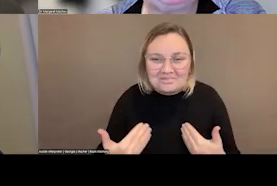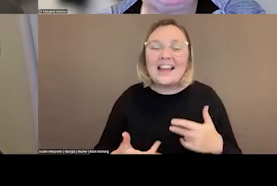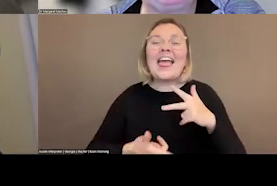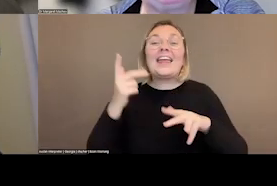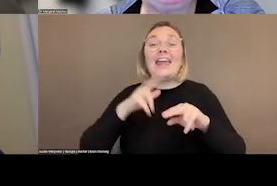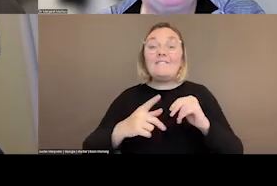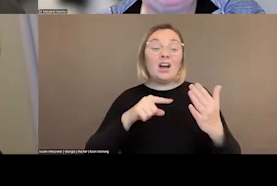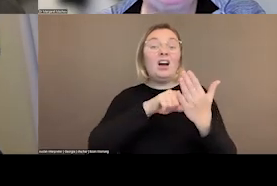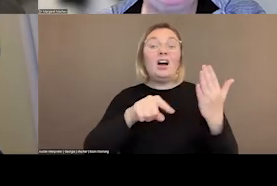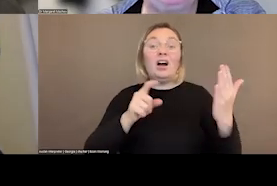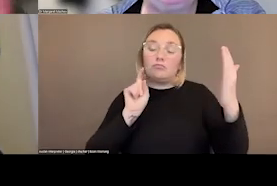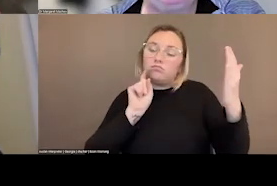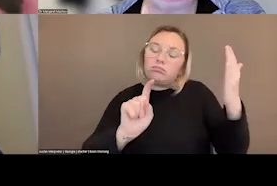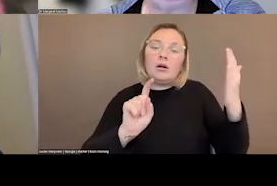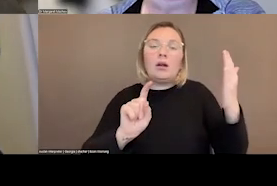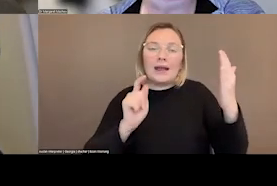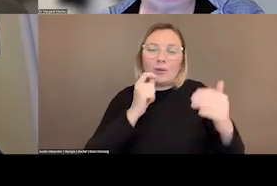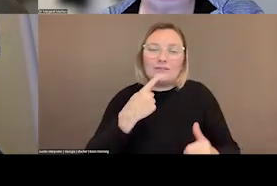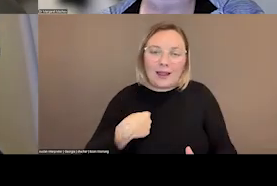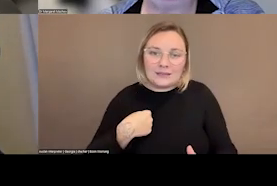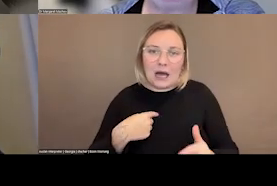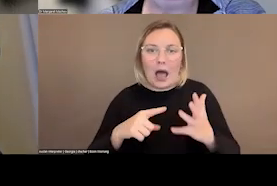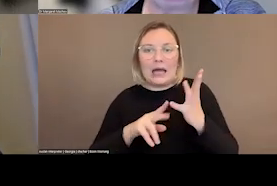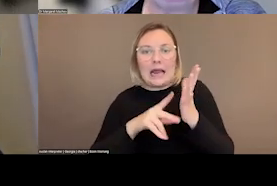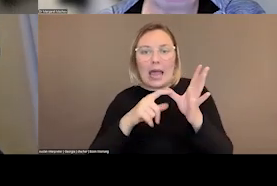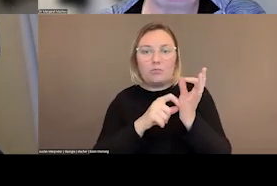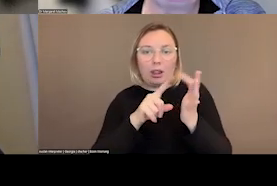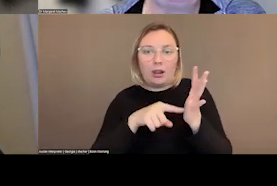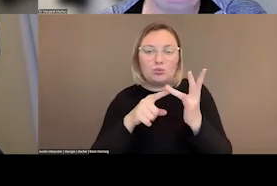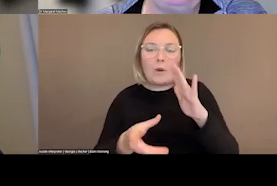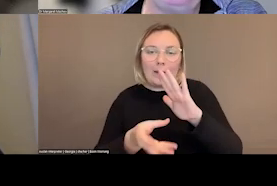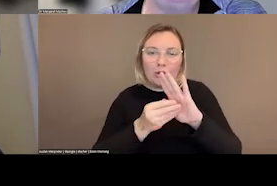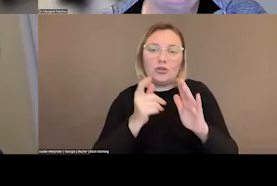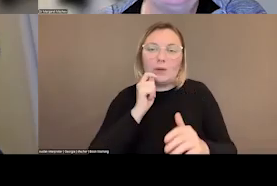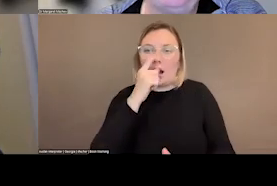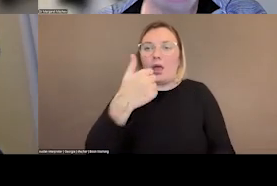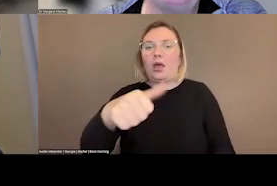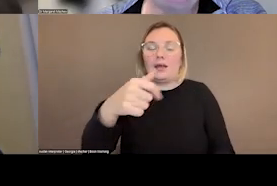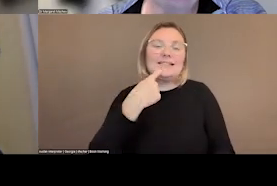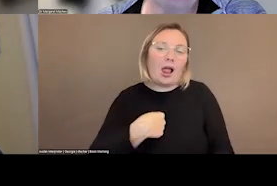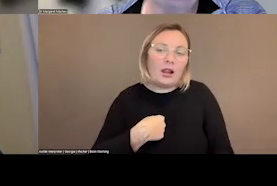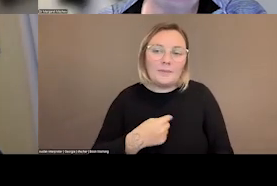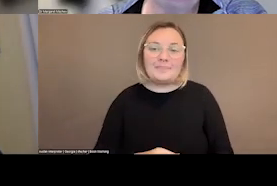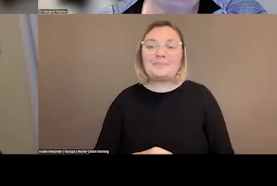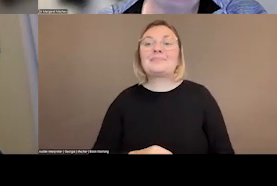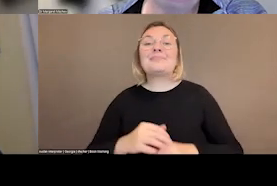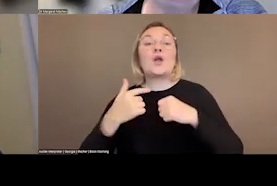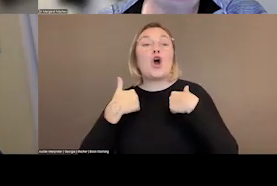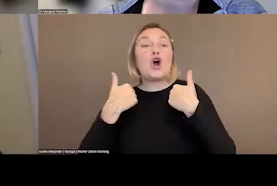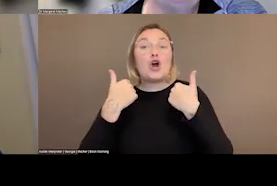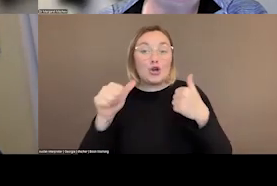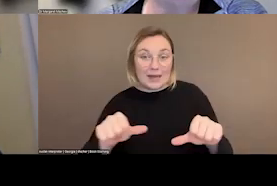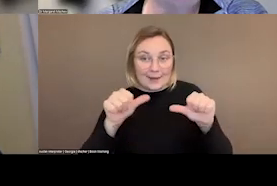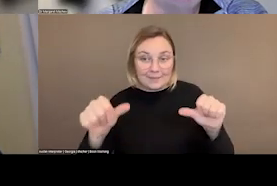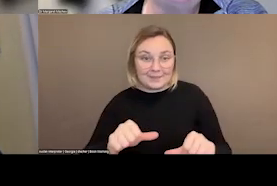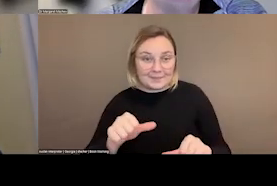you Yeah. unable to upload. Then we'll have a chat. Yeah. yeah, Yeah. Fantastic. Um, I think we've got oh